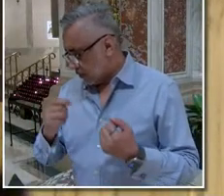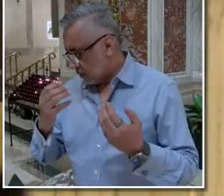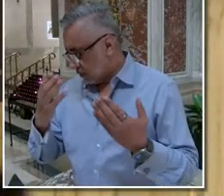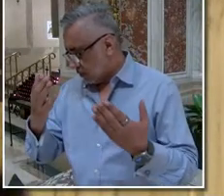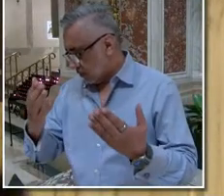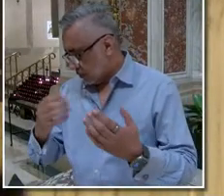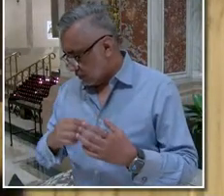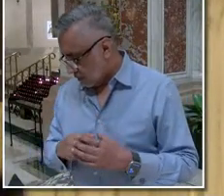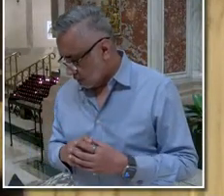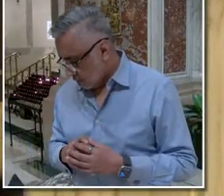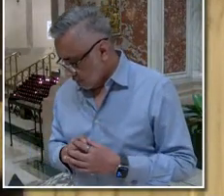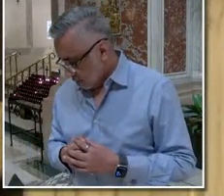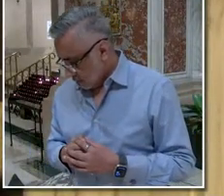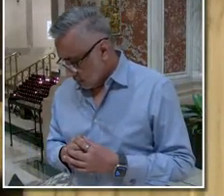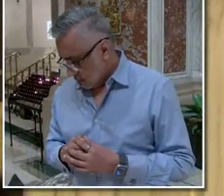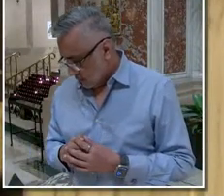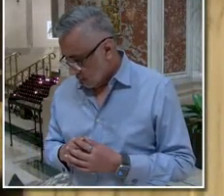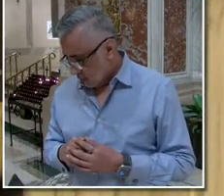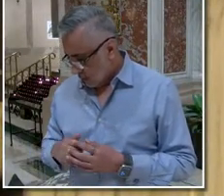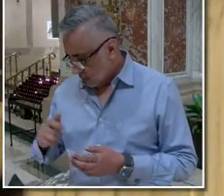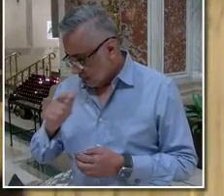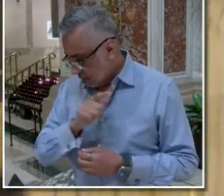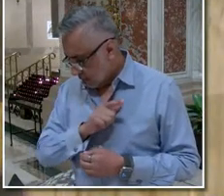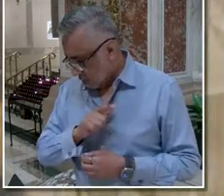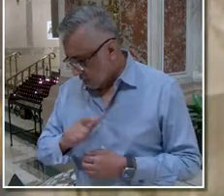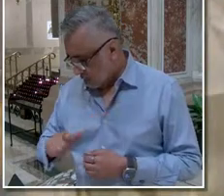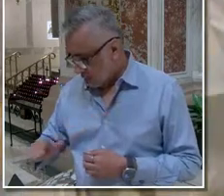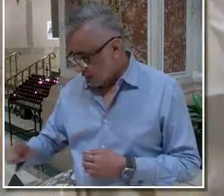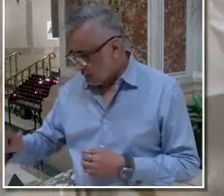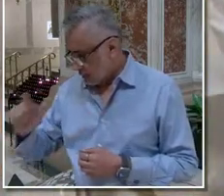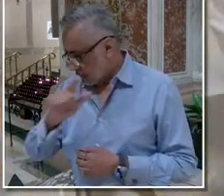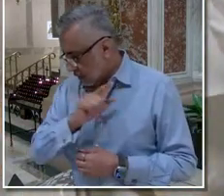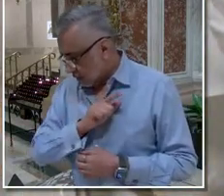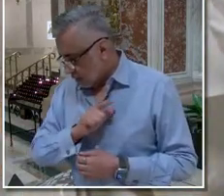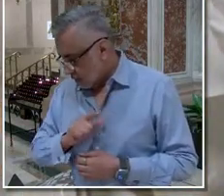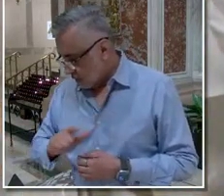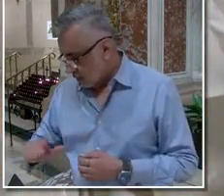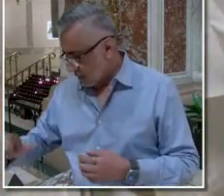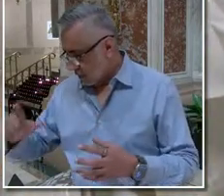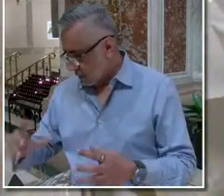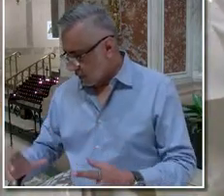exaudi nos. Kyrie.